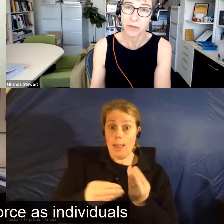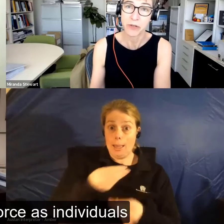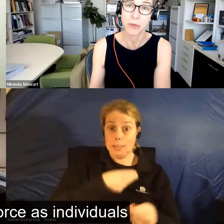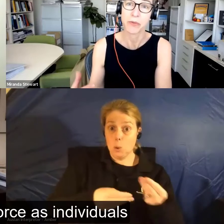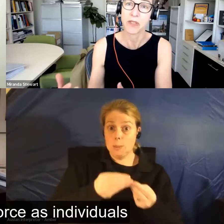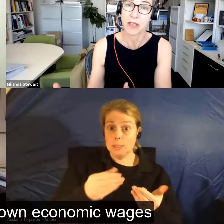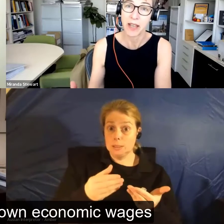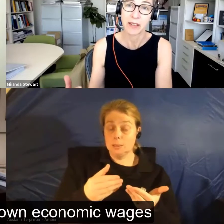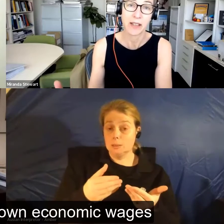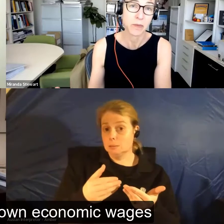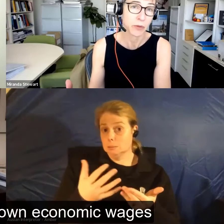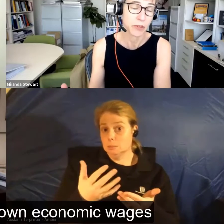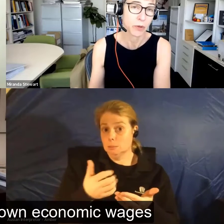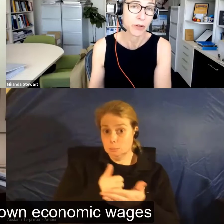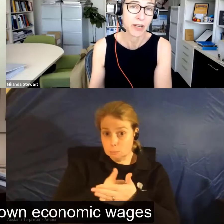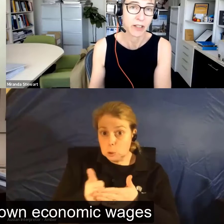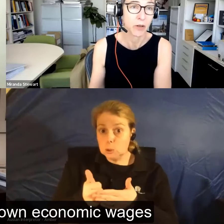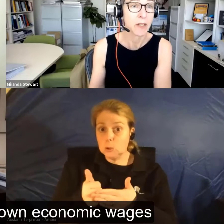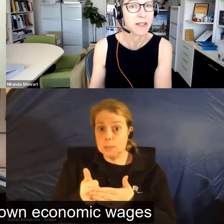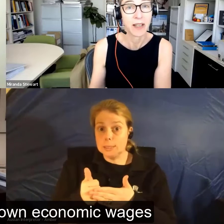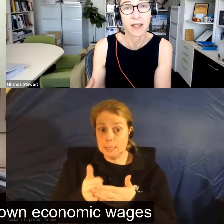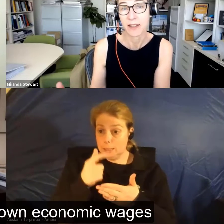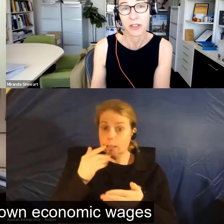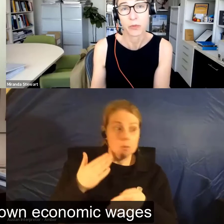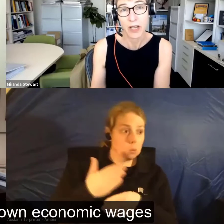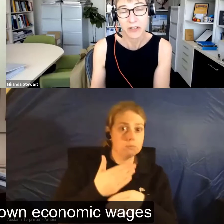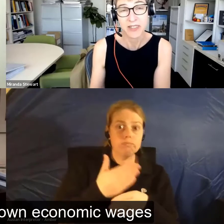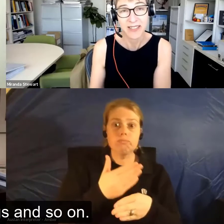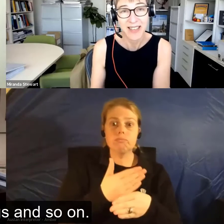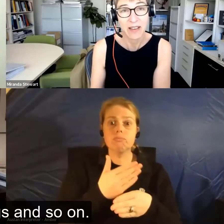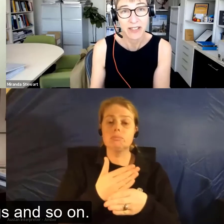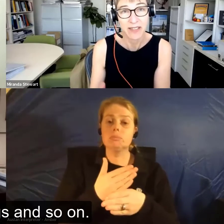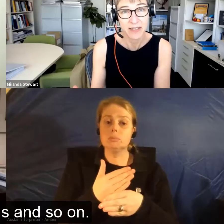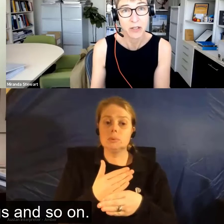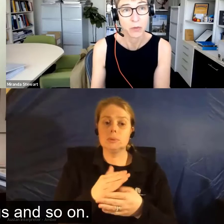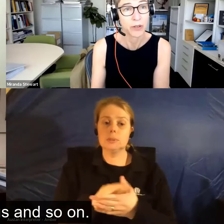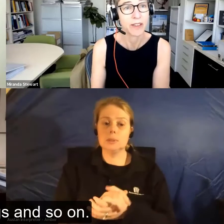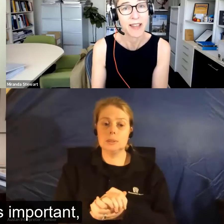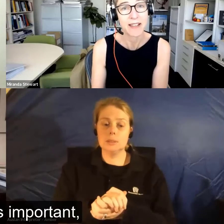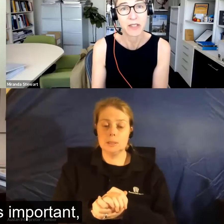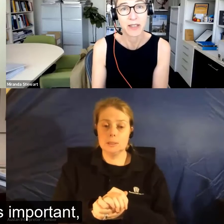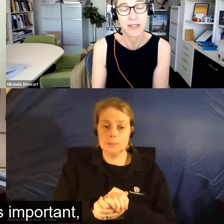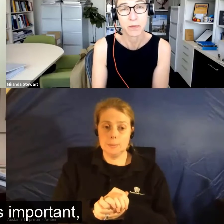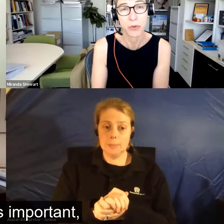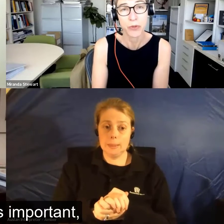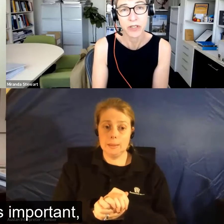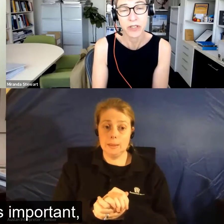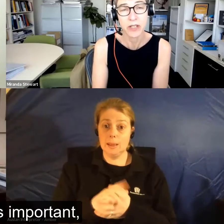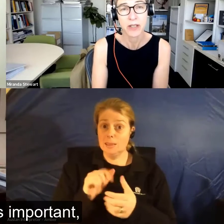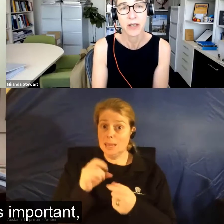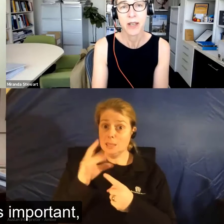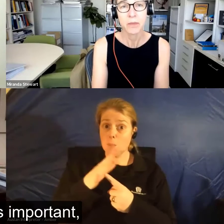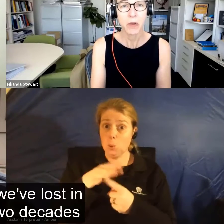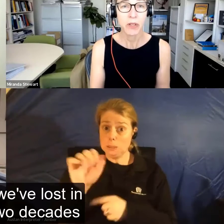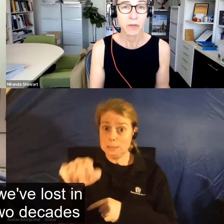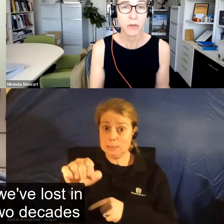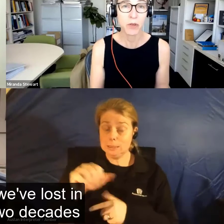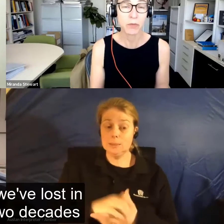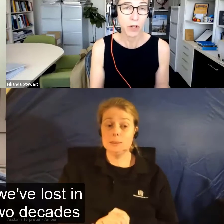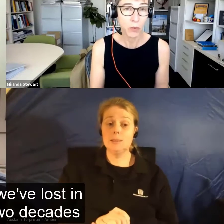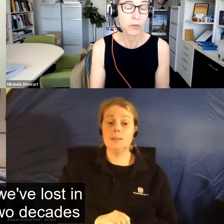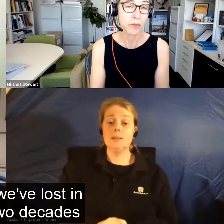workforce as individuals and can build their own economic wages and savings and so on. And that's important.